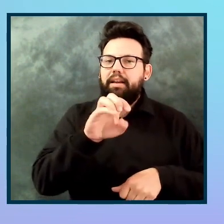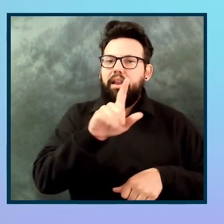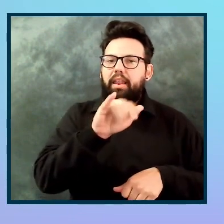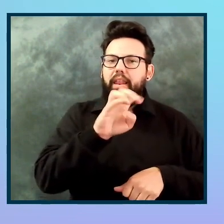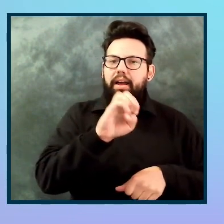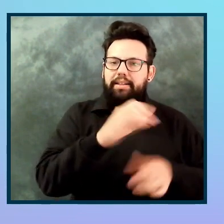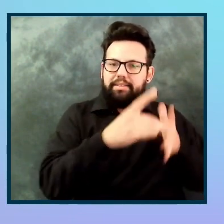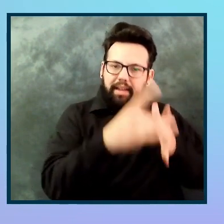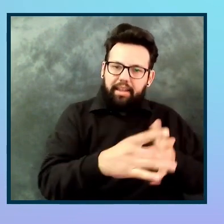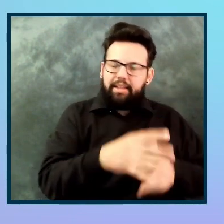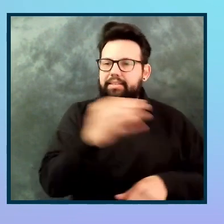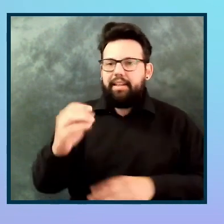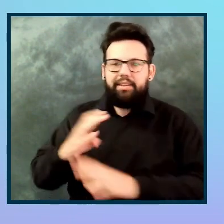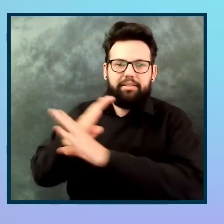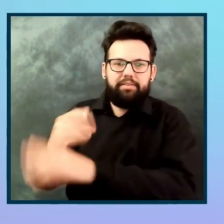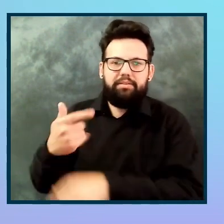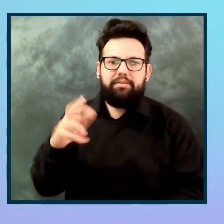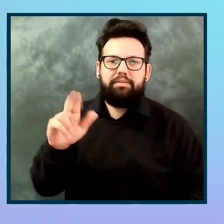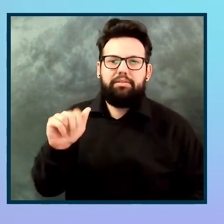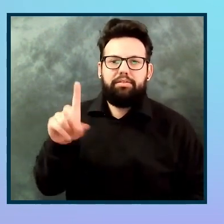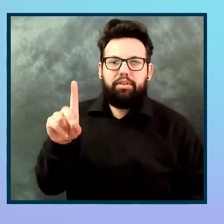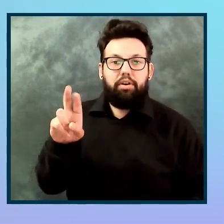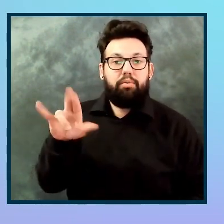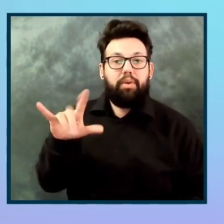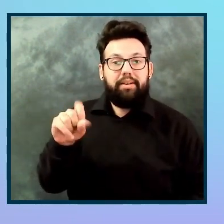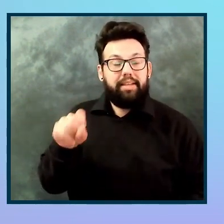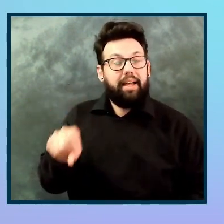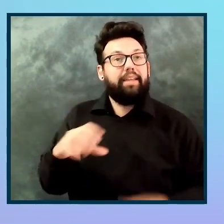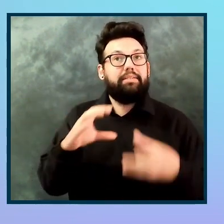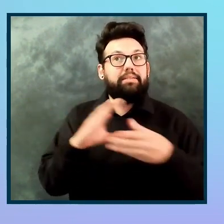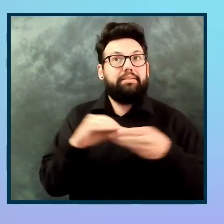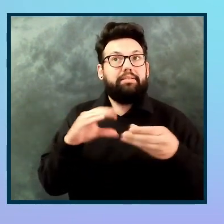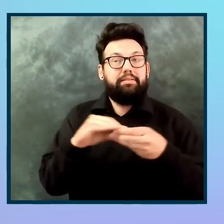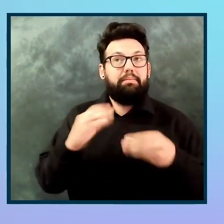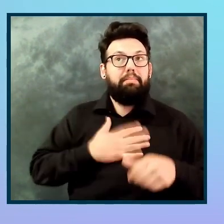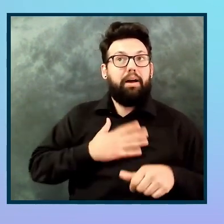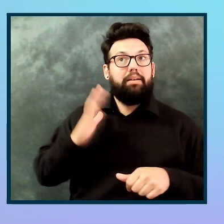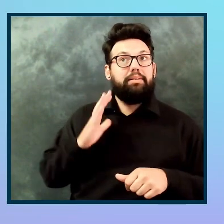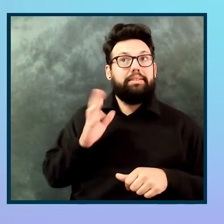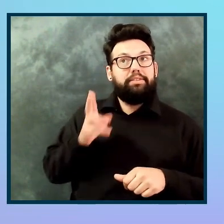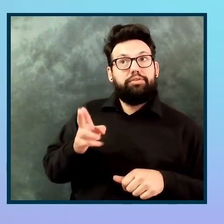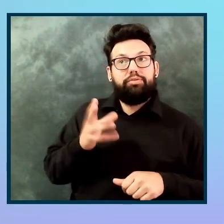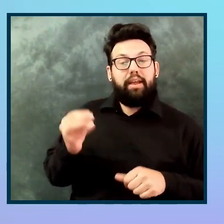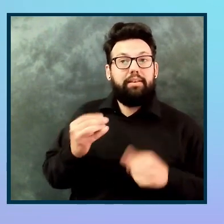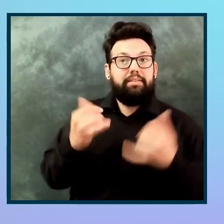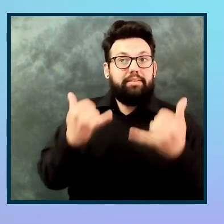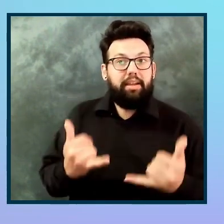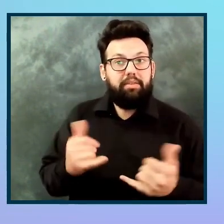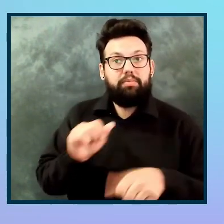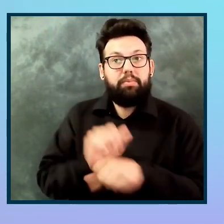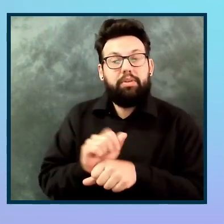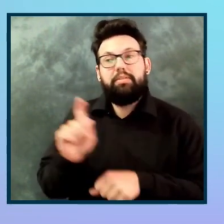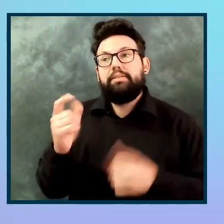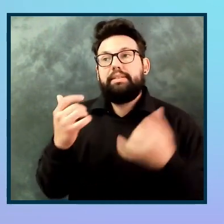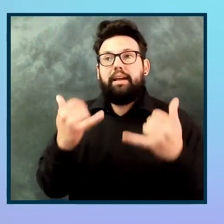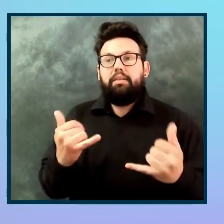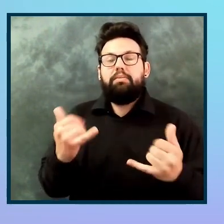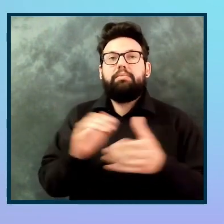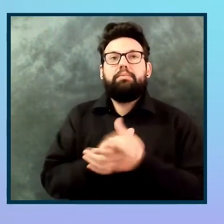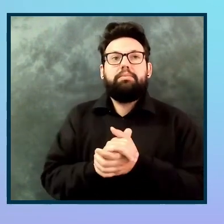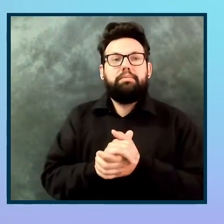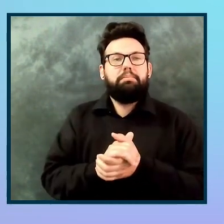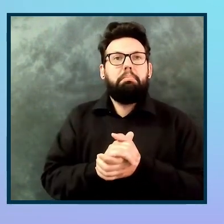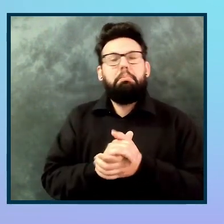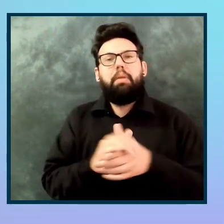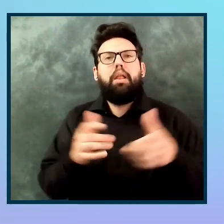that I've worked with and currently work for, very large organizations. So I guess large is relative, but